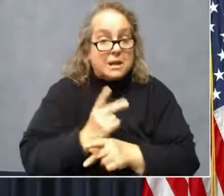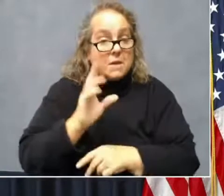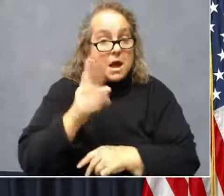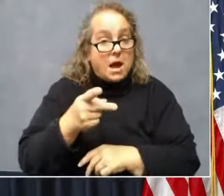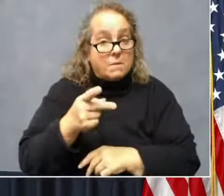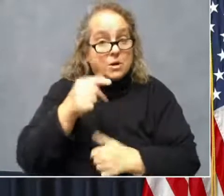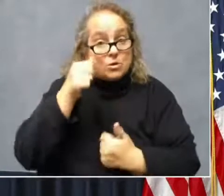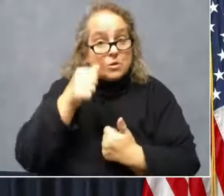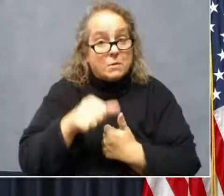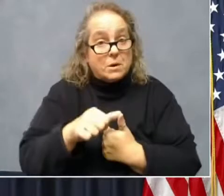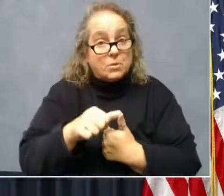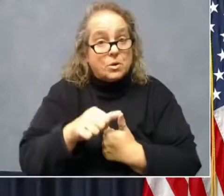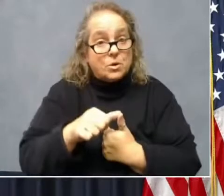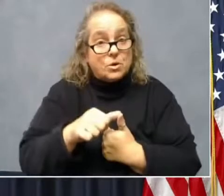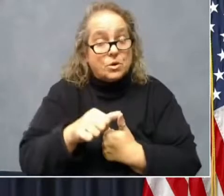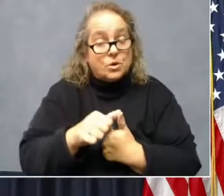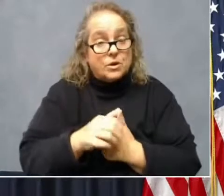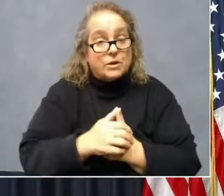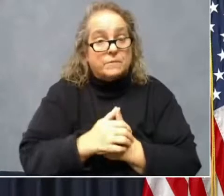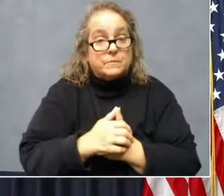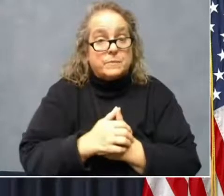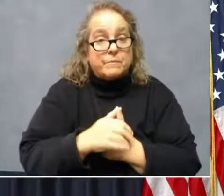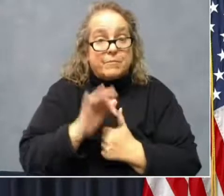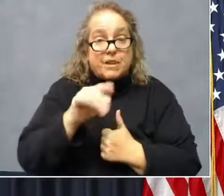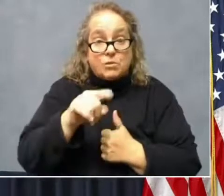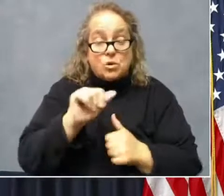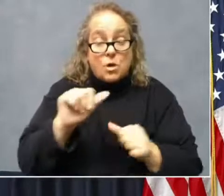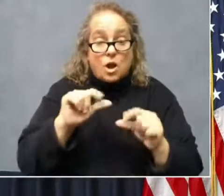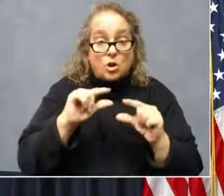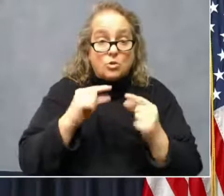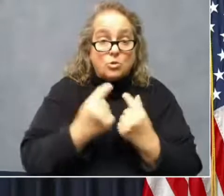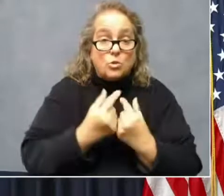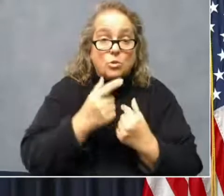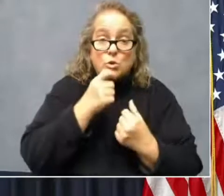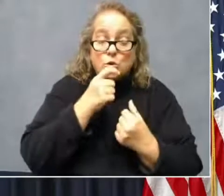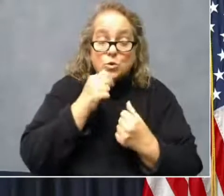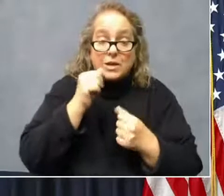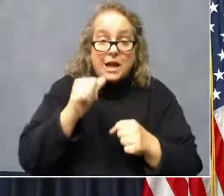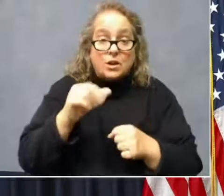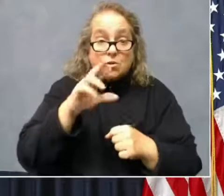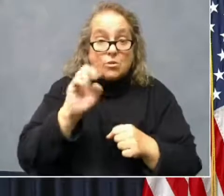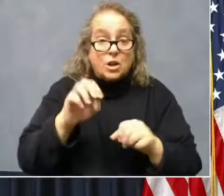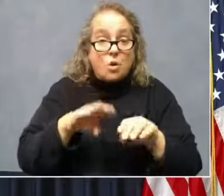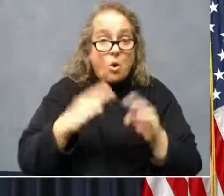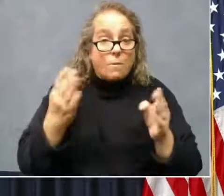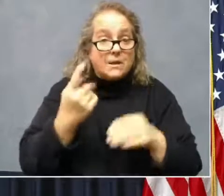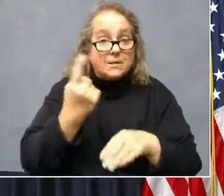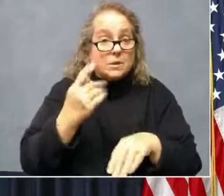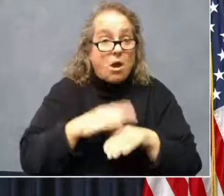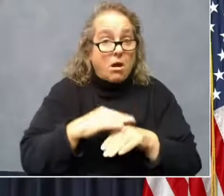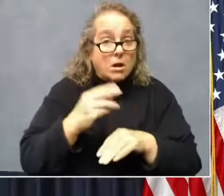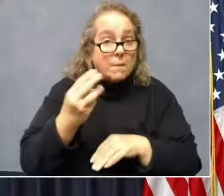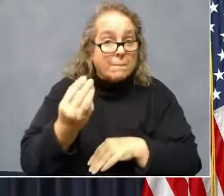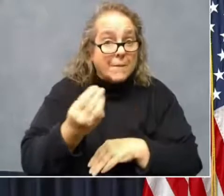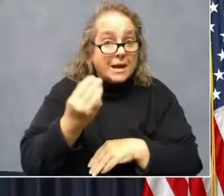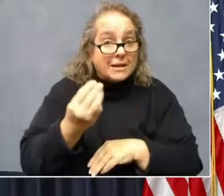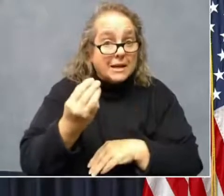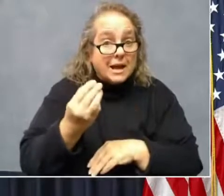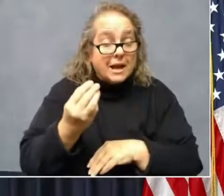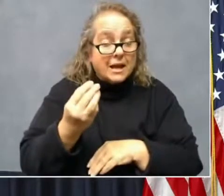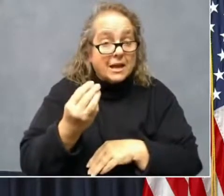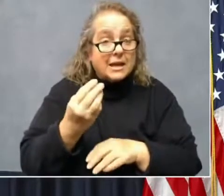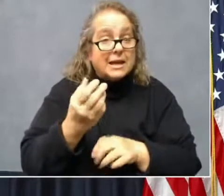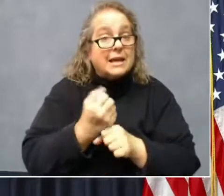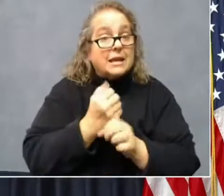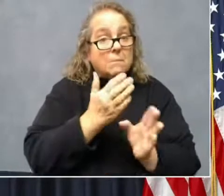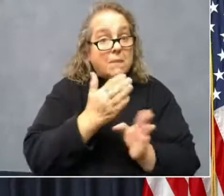if you're a group that's going to be able to reopen something on Monday, get plans in place to enforce that